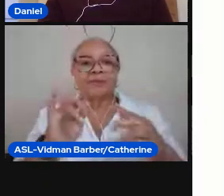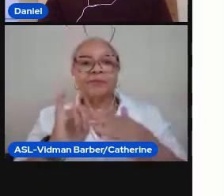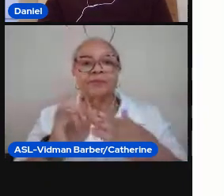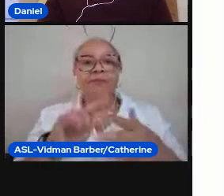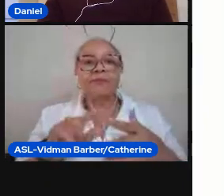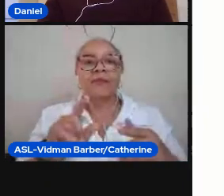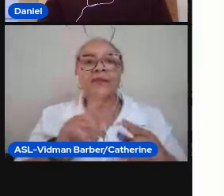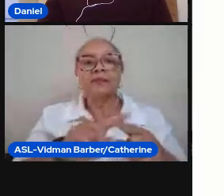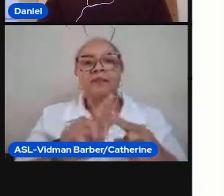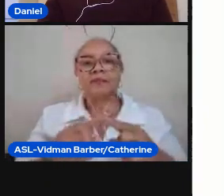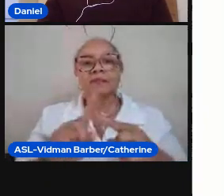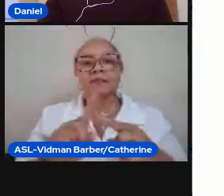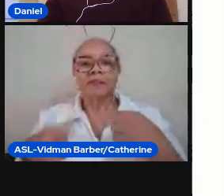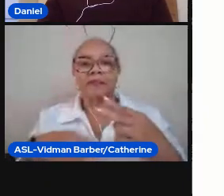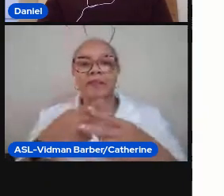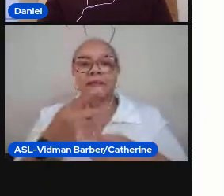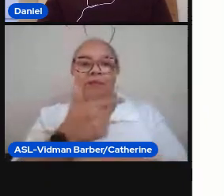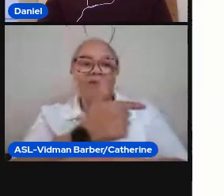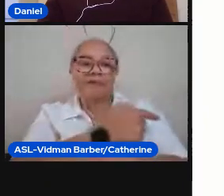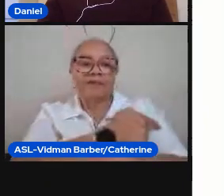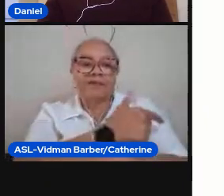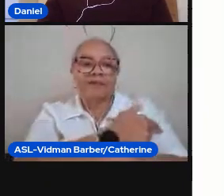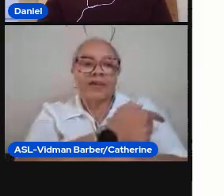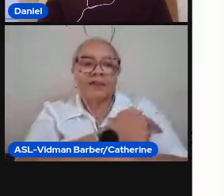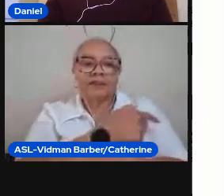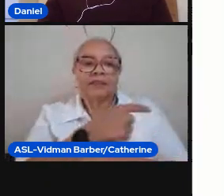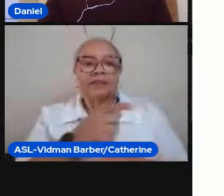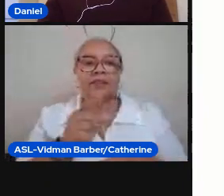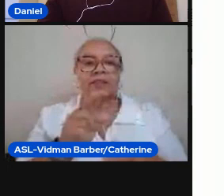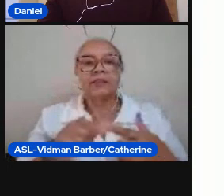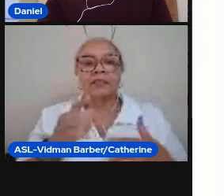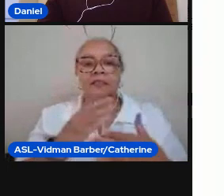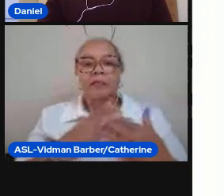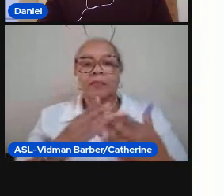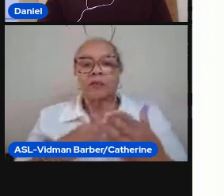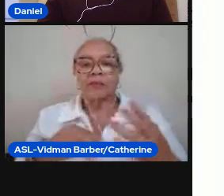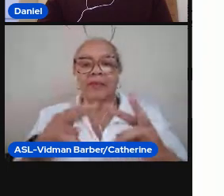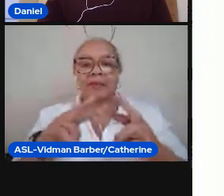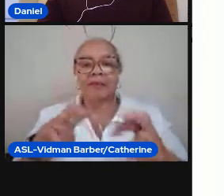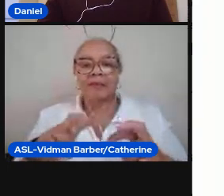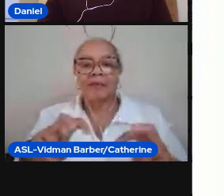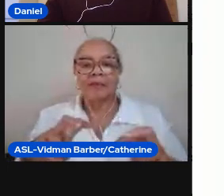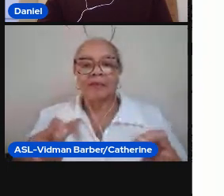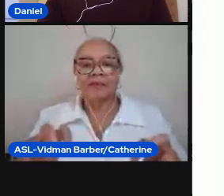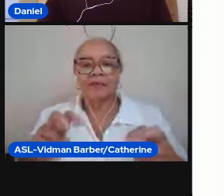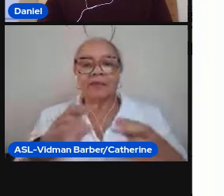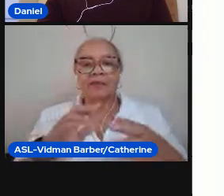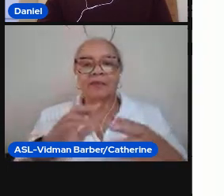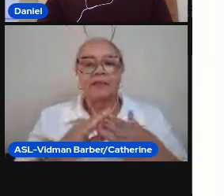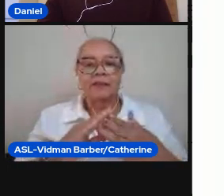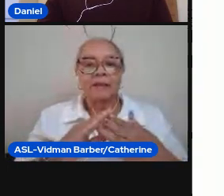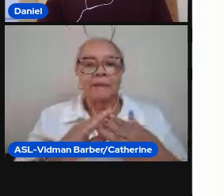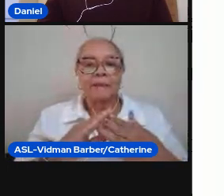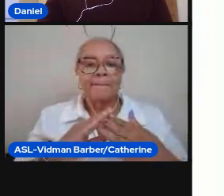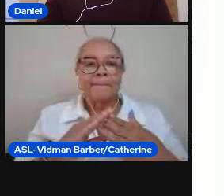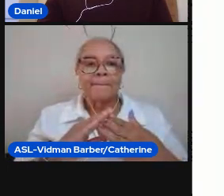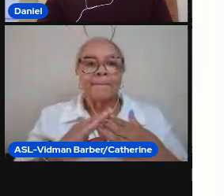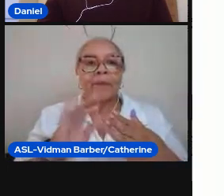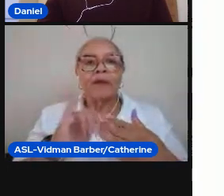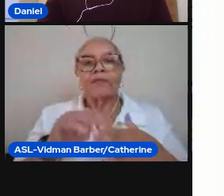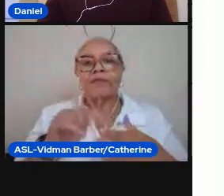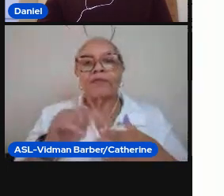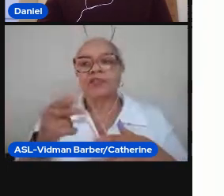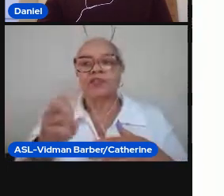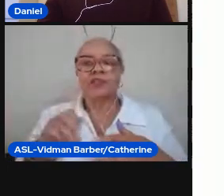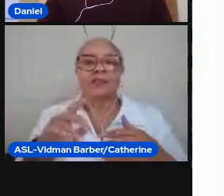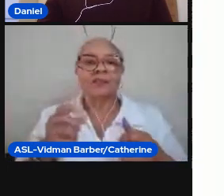vaccine. And this is, again, a principal component analysis looking at various time points of the gene expression data taken